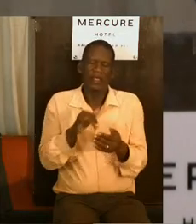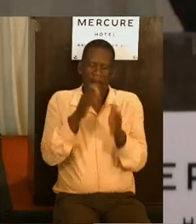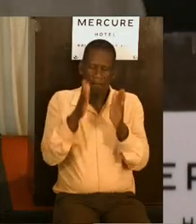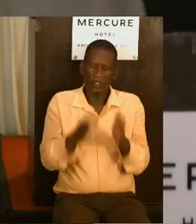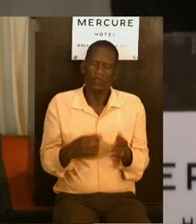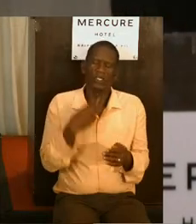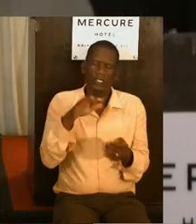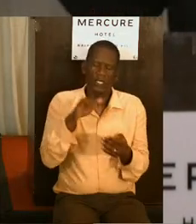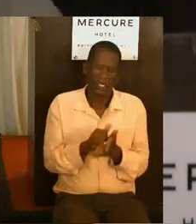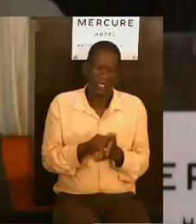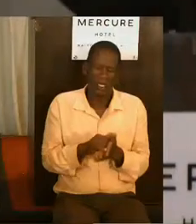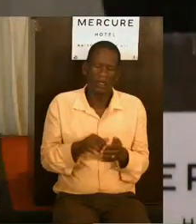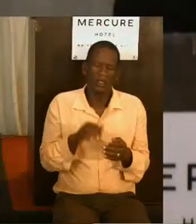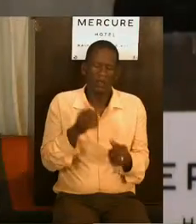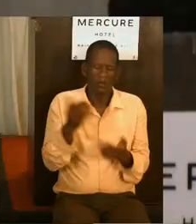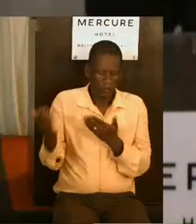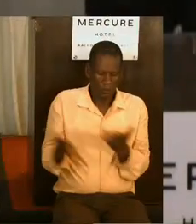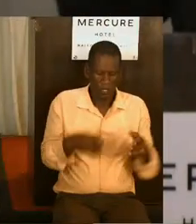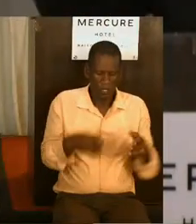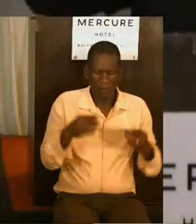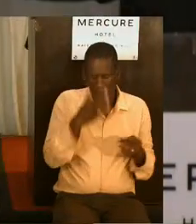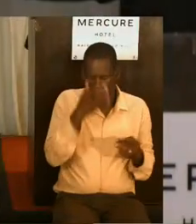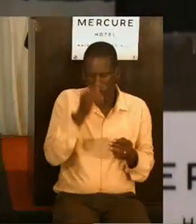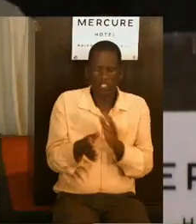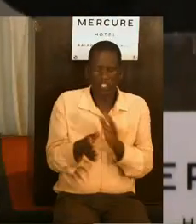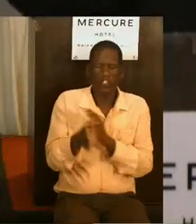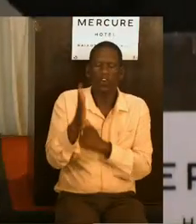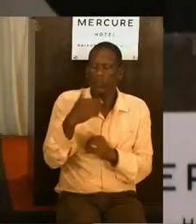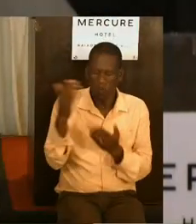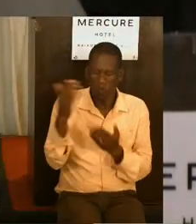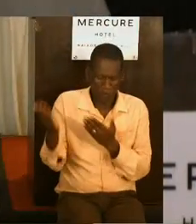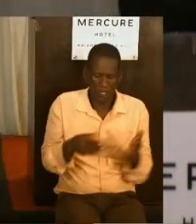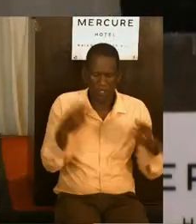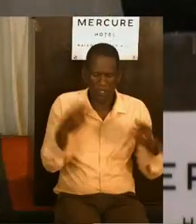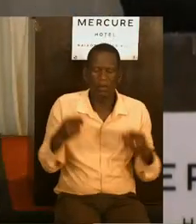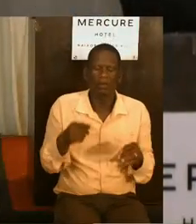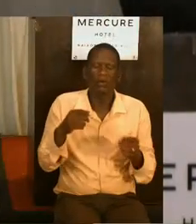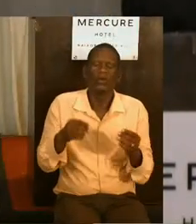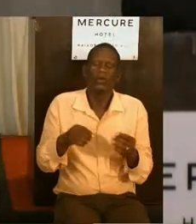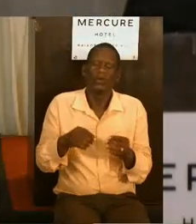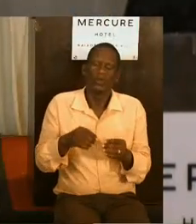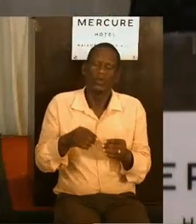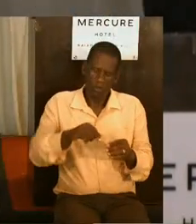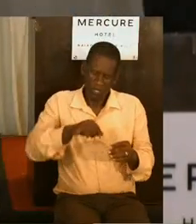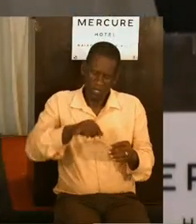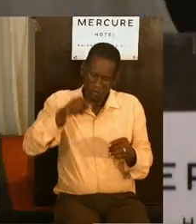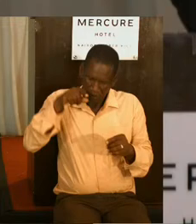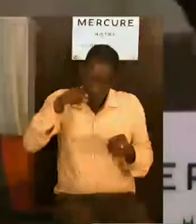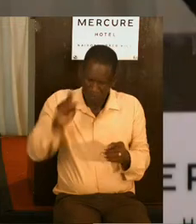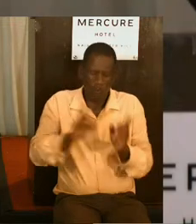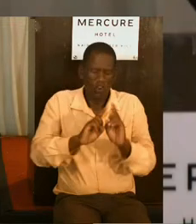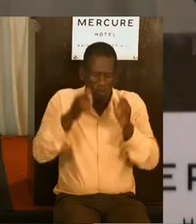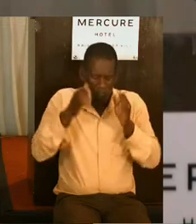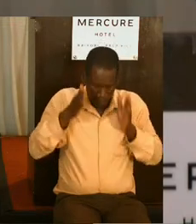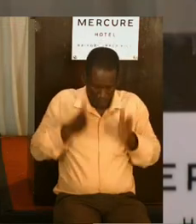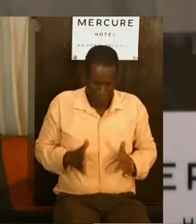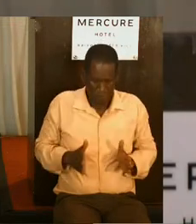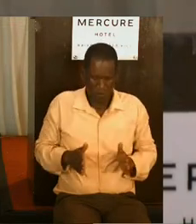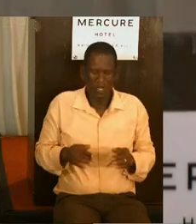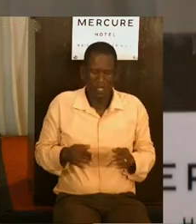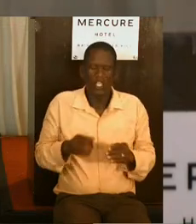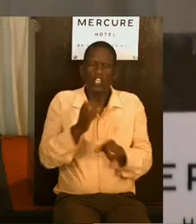alluded to it that draws people because it's God who draws people to himself It's Not a Human Being